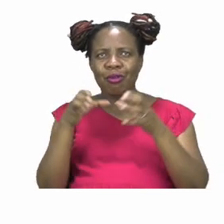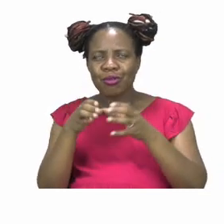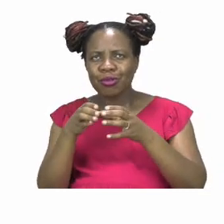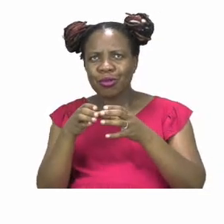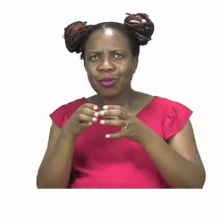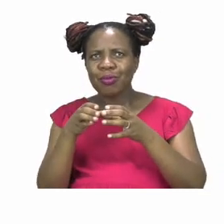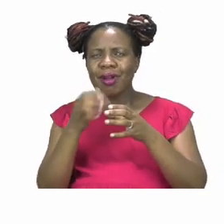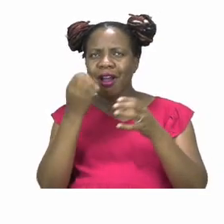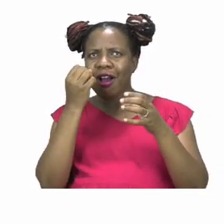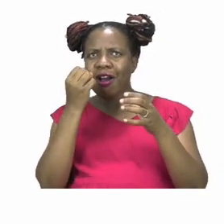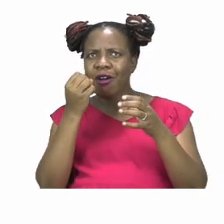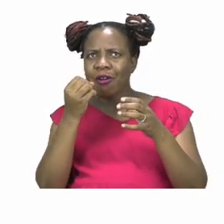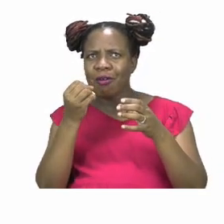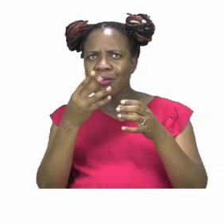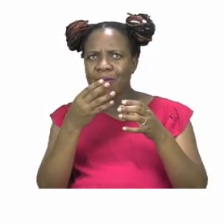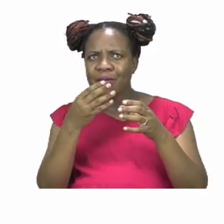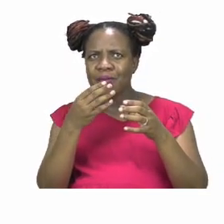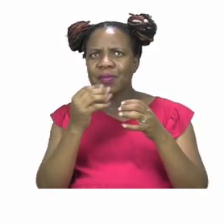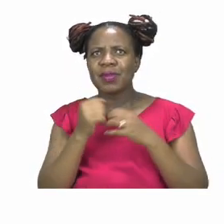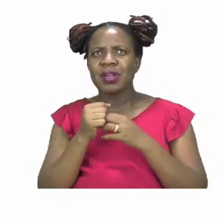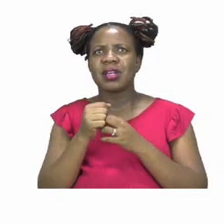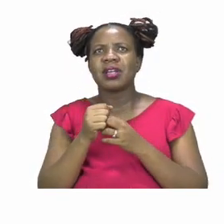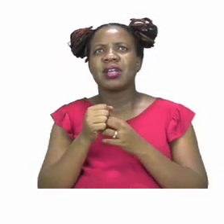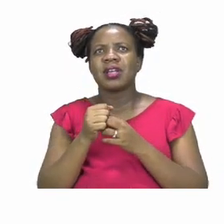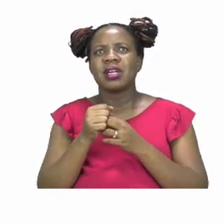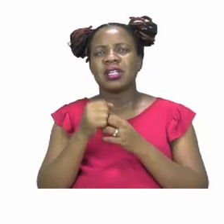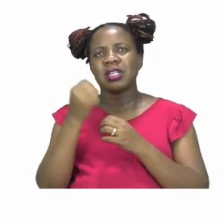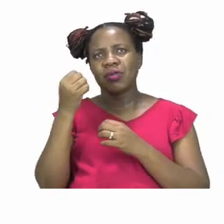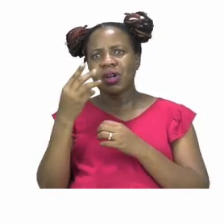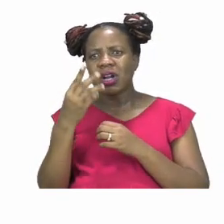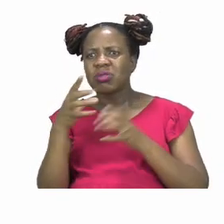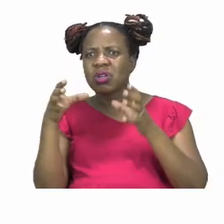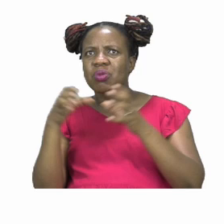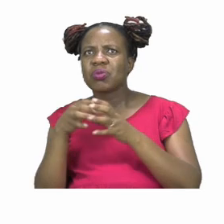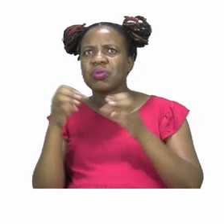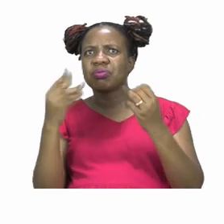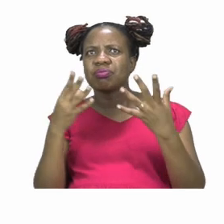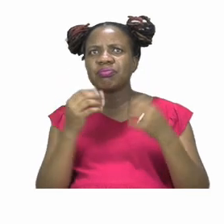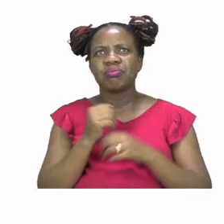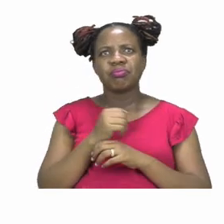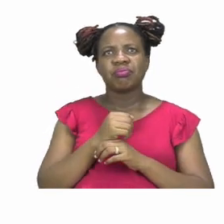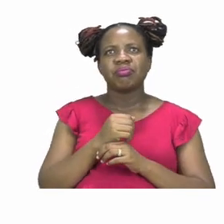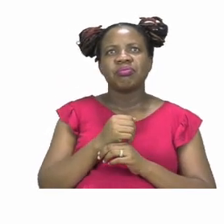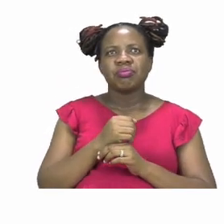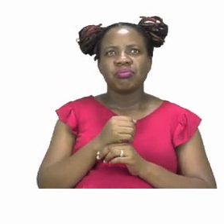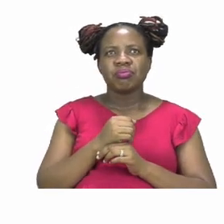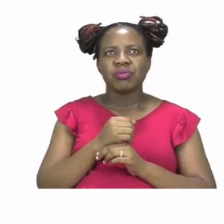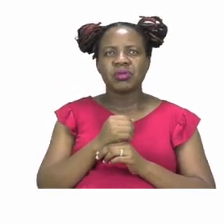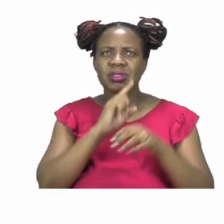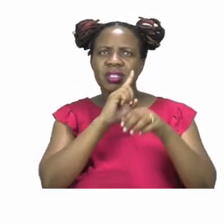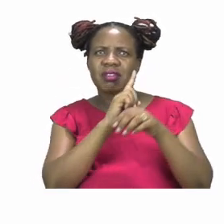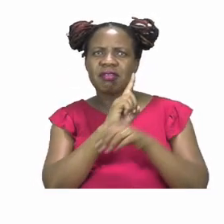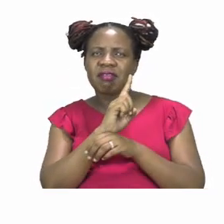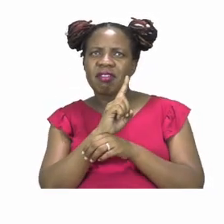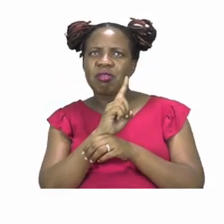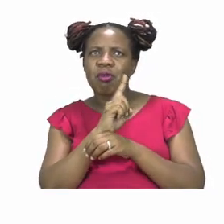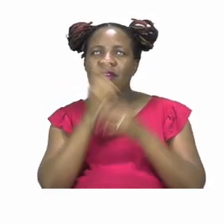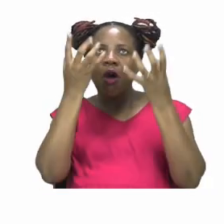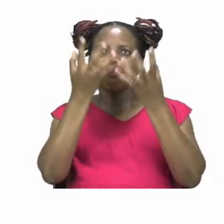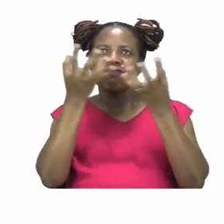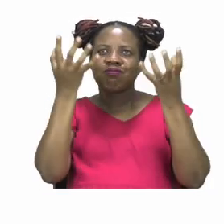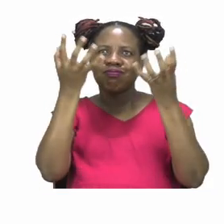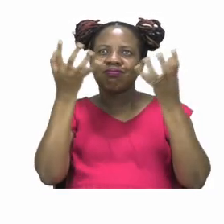right. Now you will see in the first part there you have clouds. Now we have